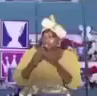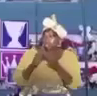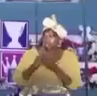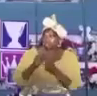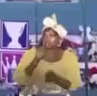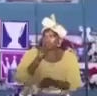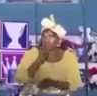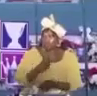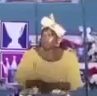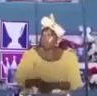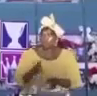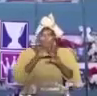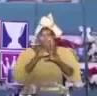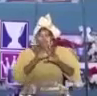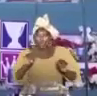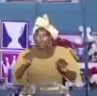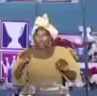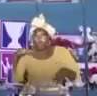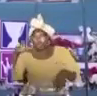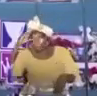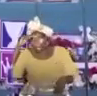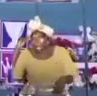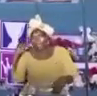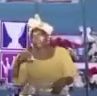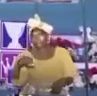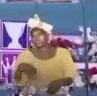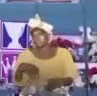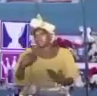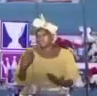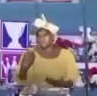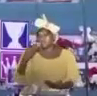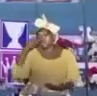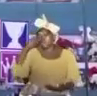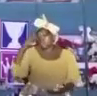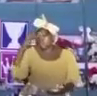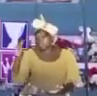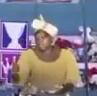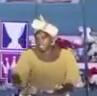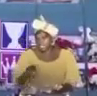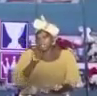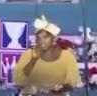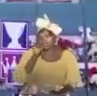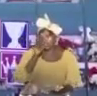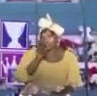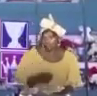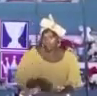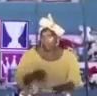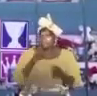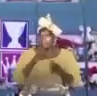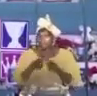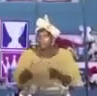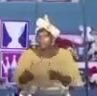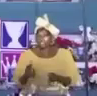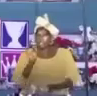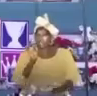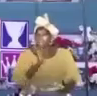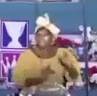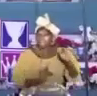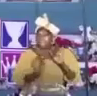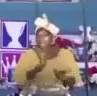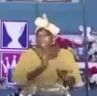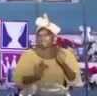No man condemns you, but I call you in love to experience the mercy of Jesus. You cannot